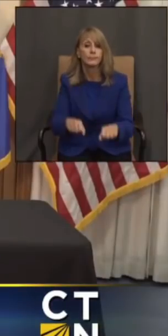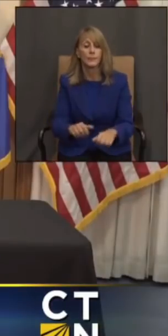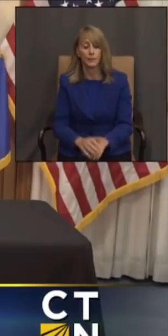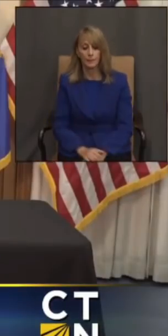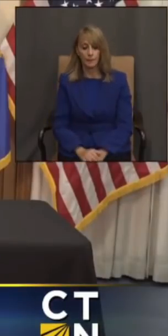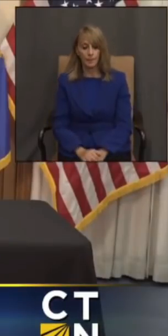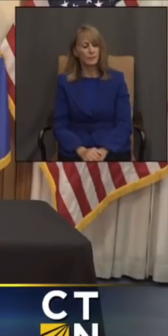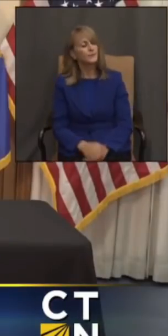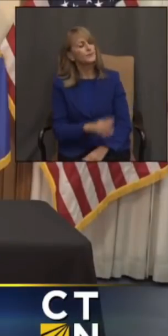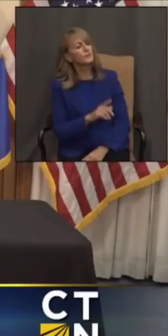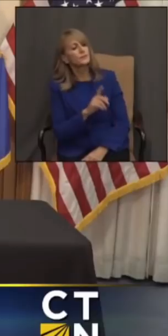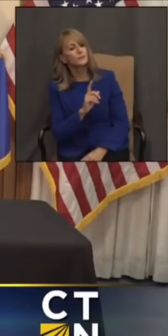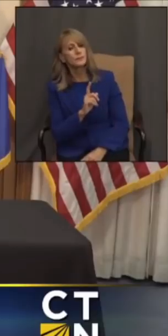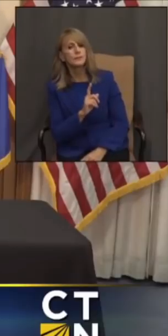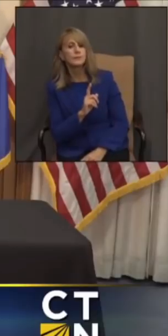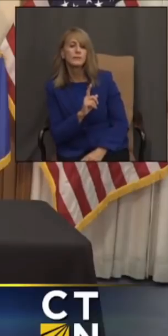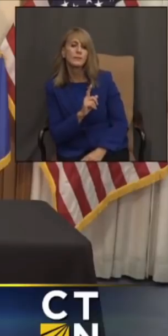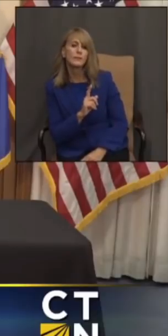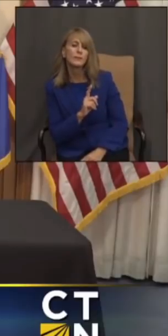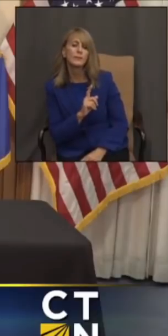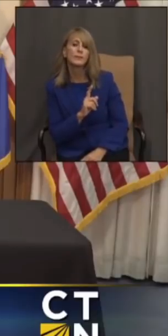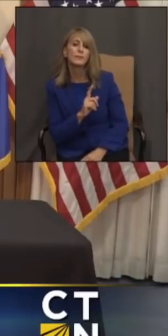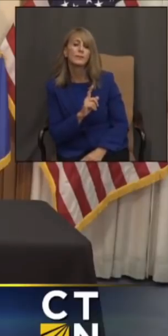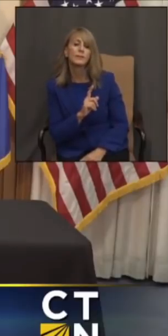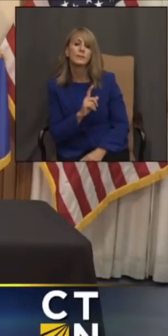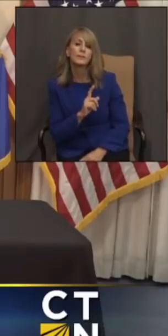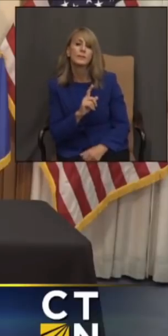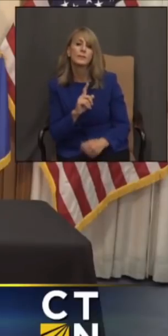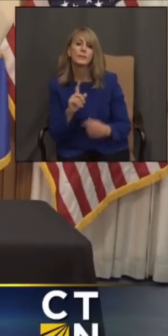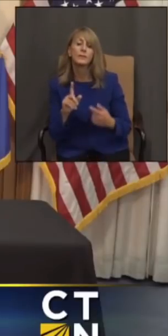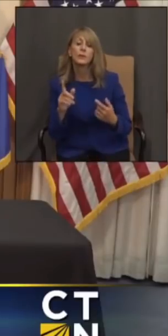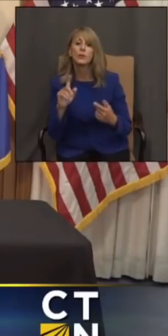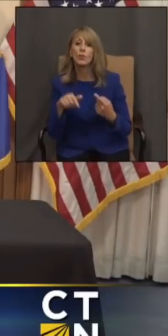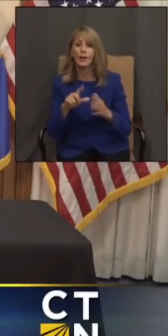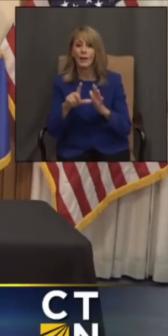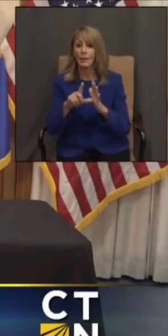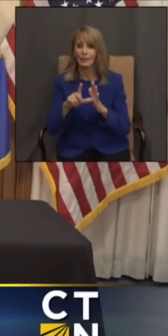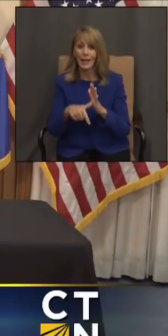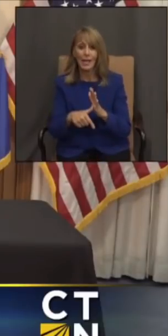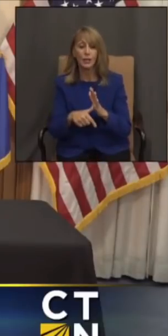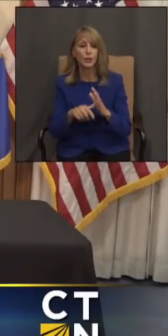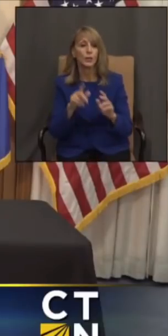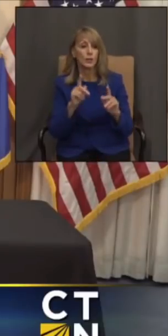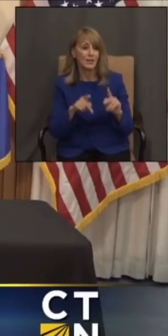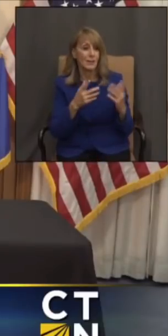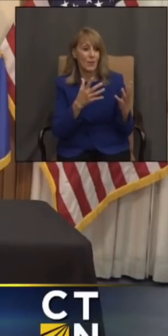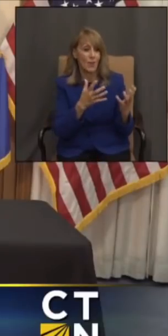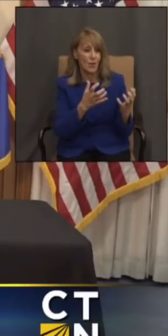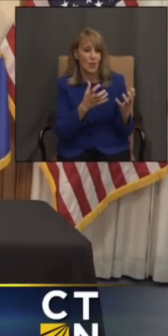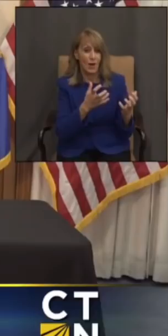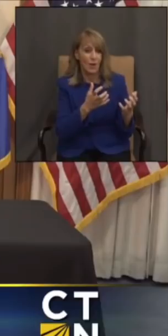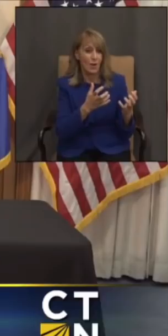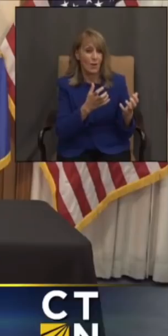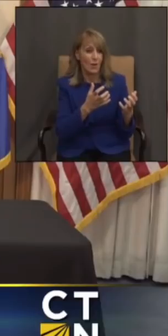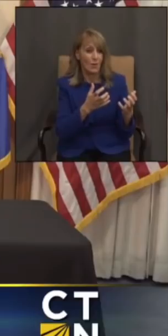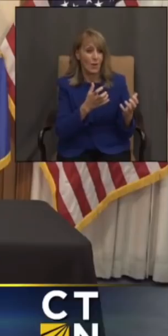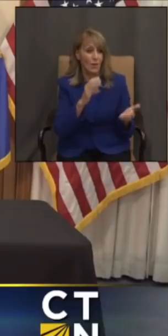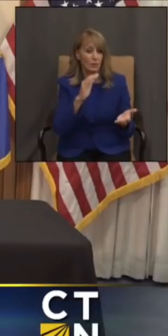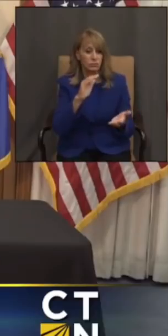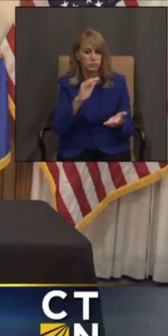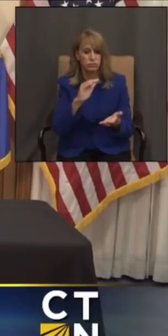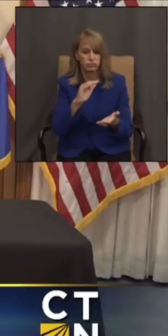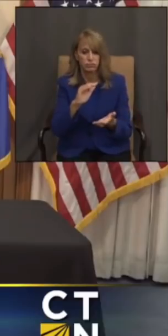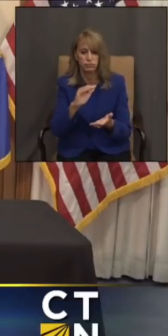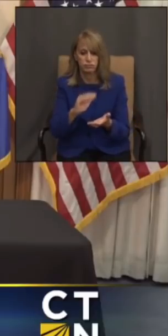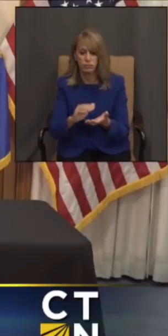If you do get to the point, not if, when you get to the point where demand is slacking and there's still significant pockets